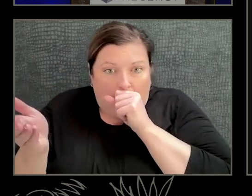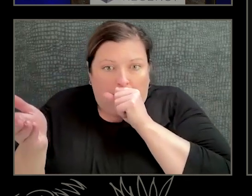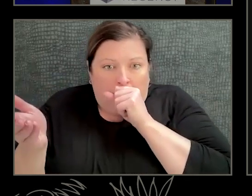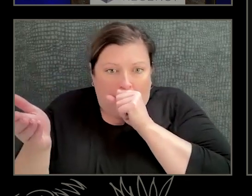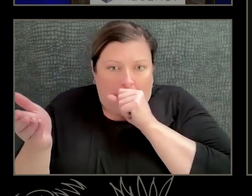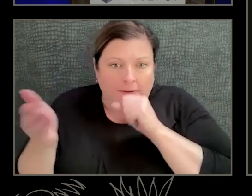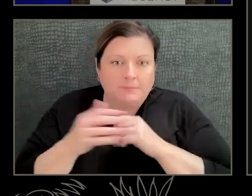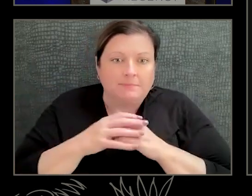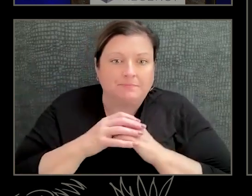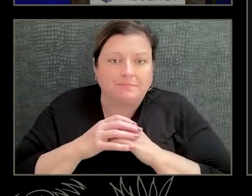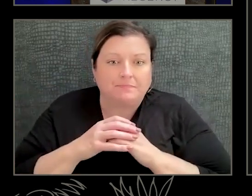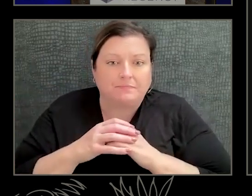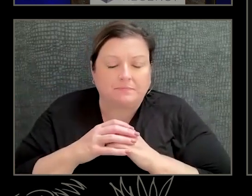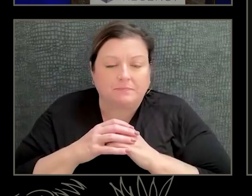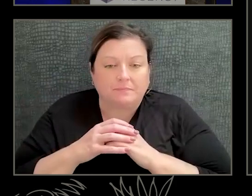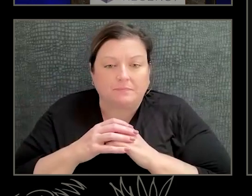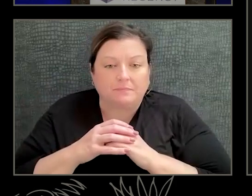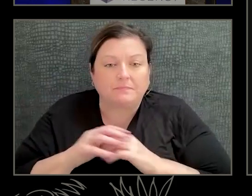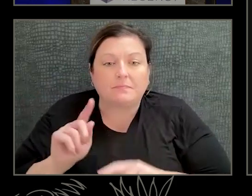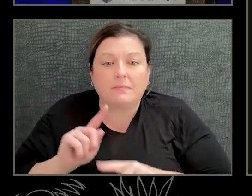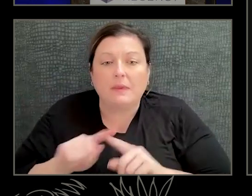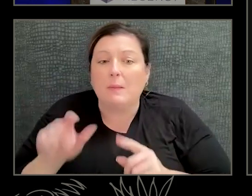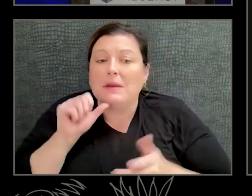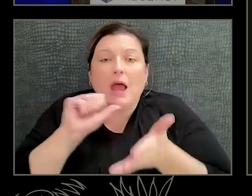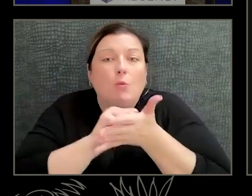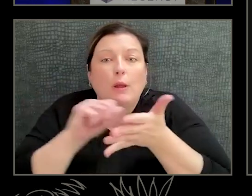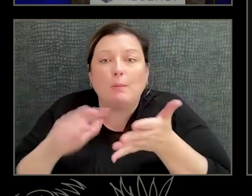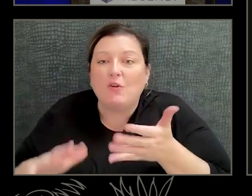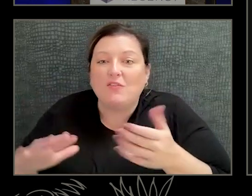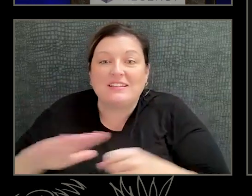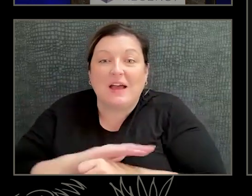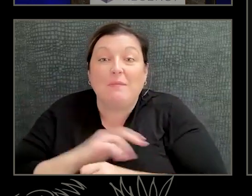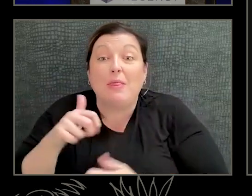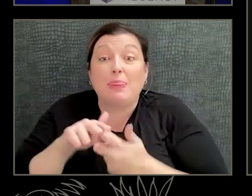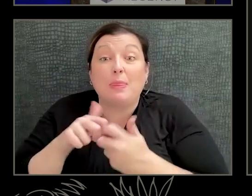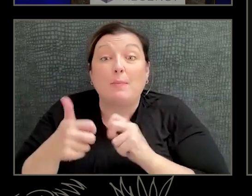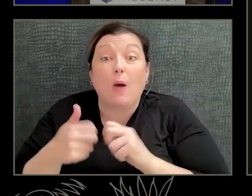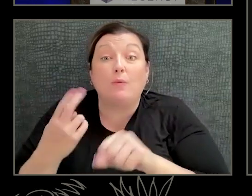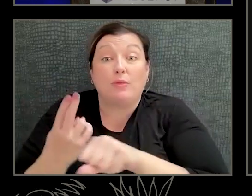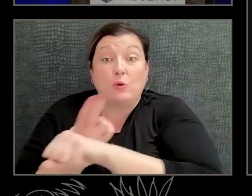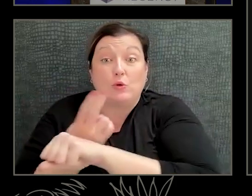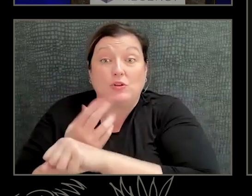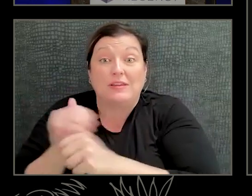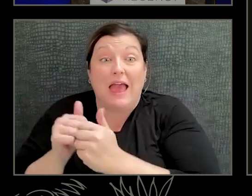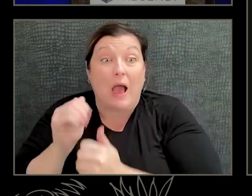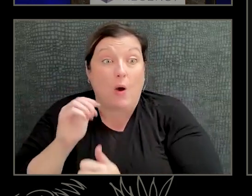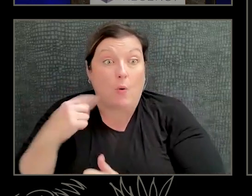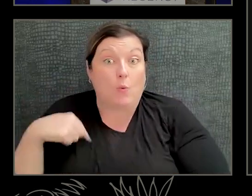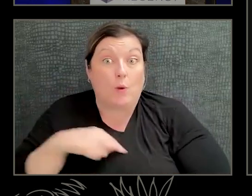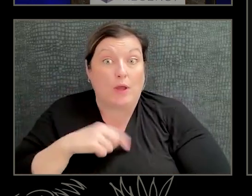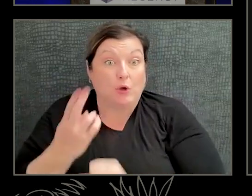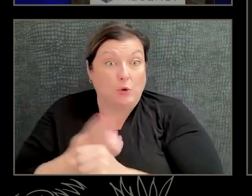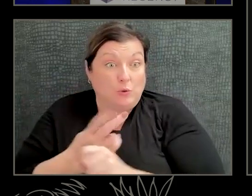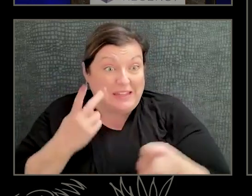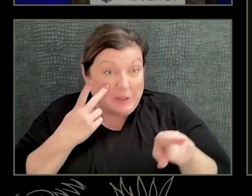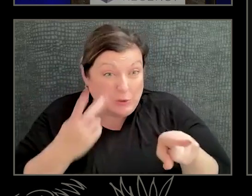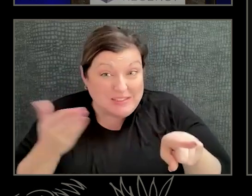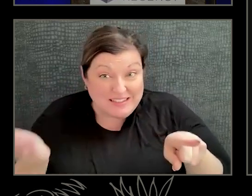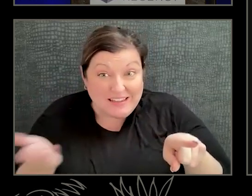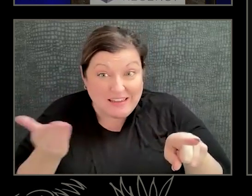But not remove it entirely. The problem is with just the usage in terms of how we are using it. You see here that